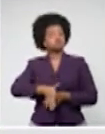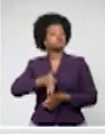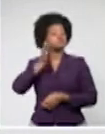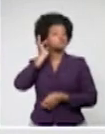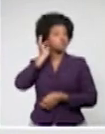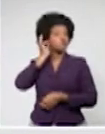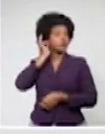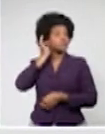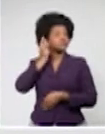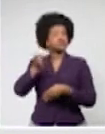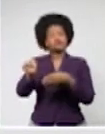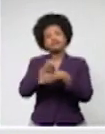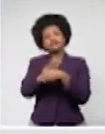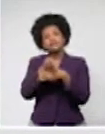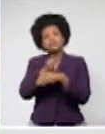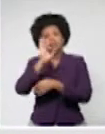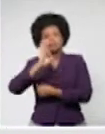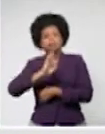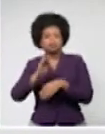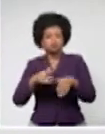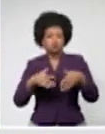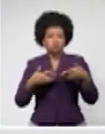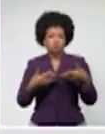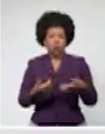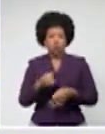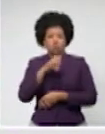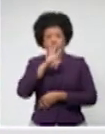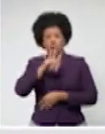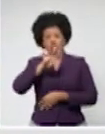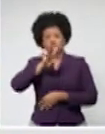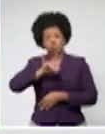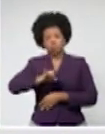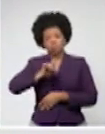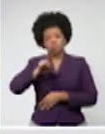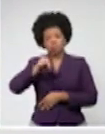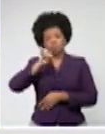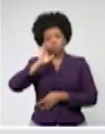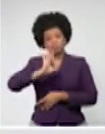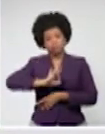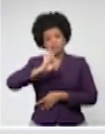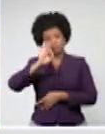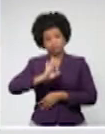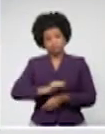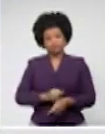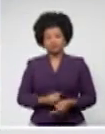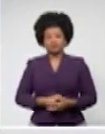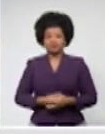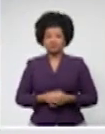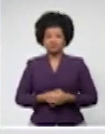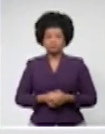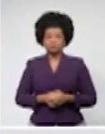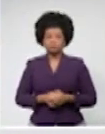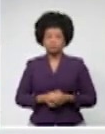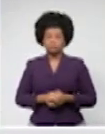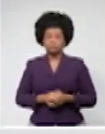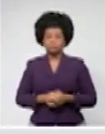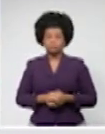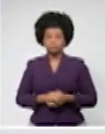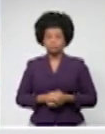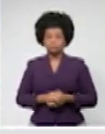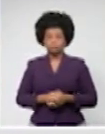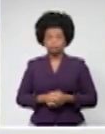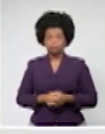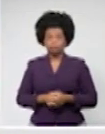younger ages, because yesterday we detected 7 cases in this age group, but between 20 to 39 years of age, and are